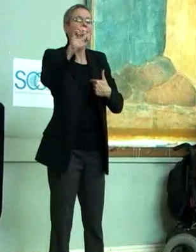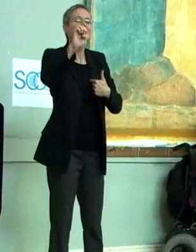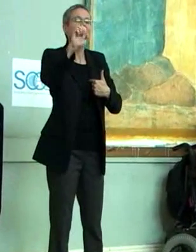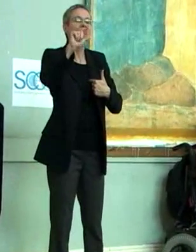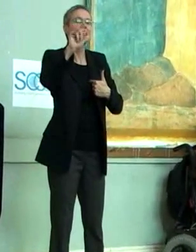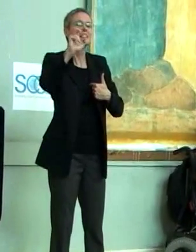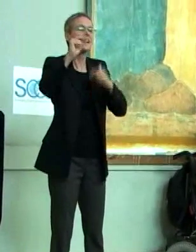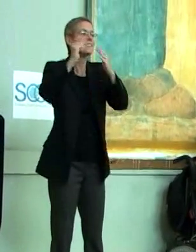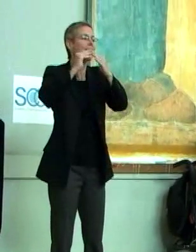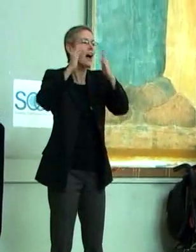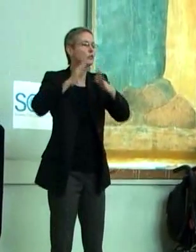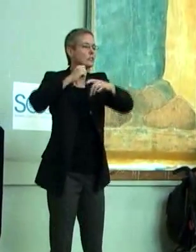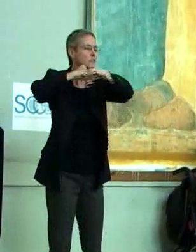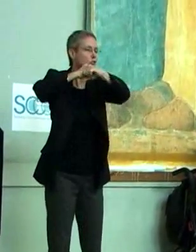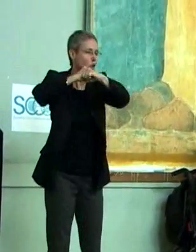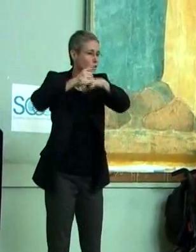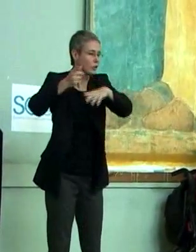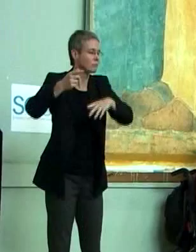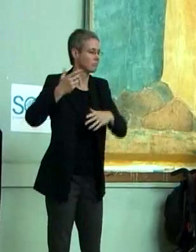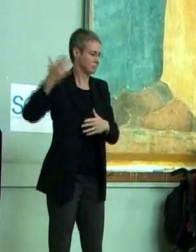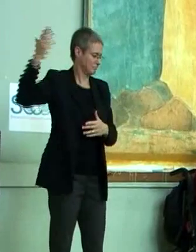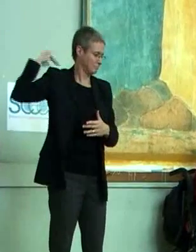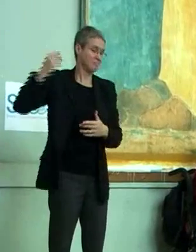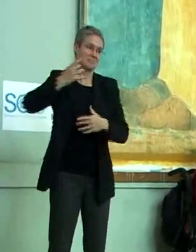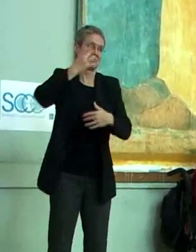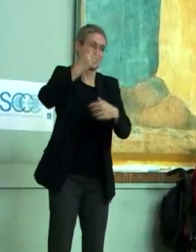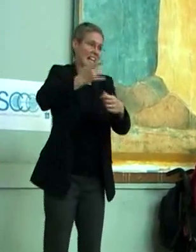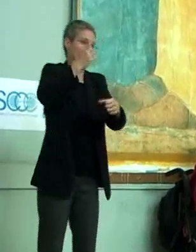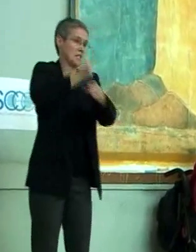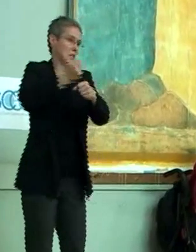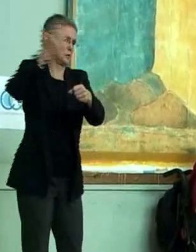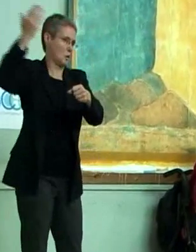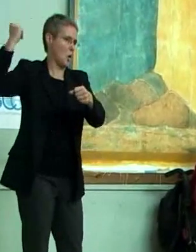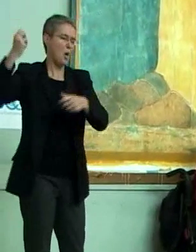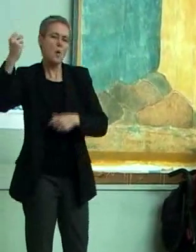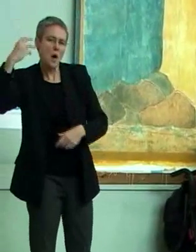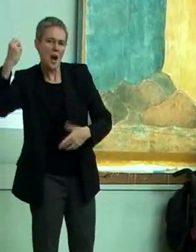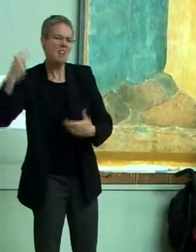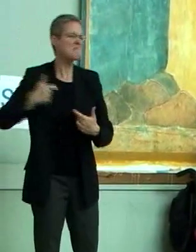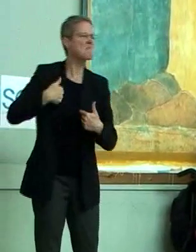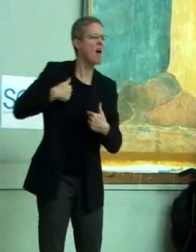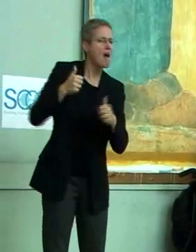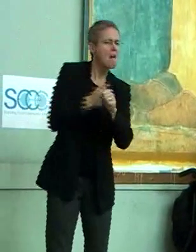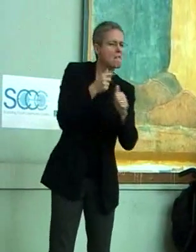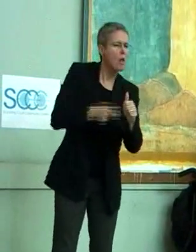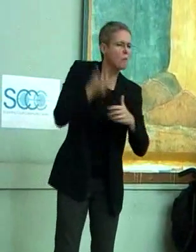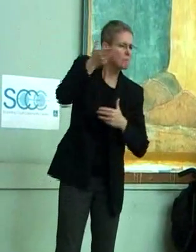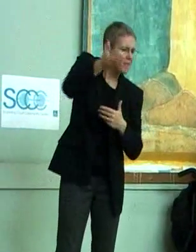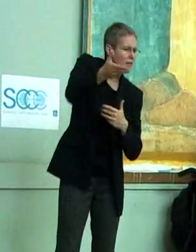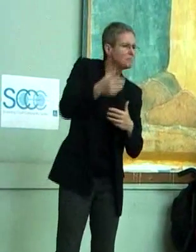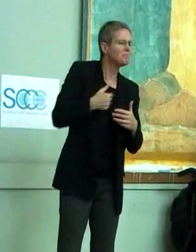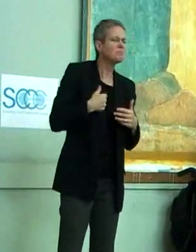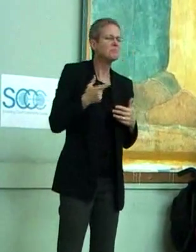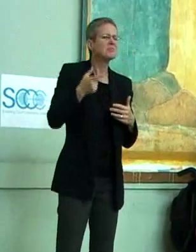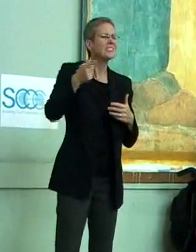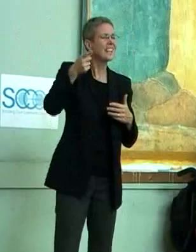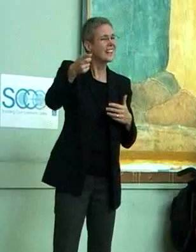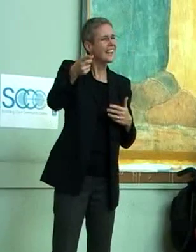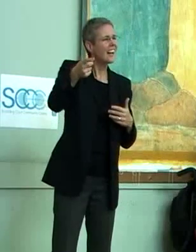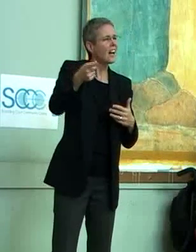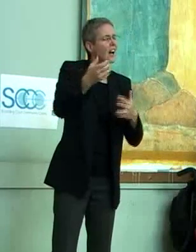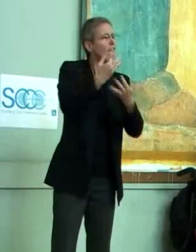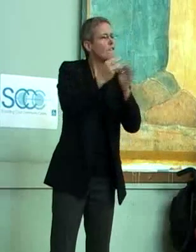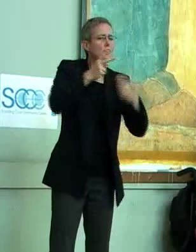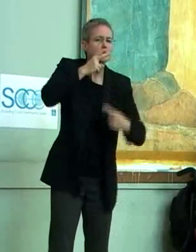out, and I heard this about 8 years ago, so I followed up with it. I heard that we hand out